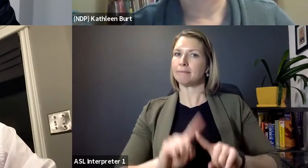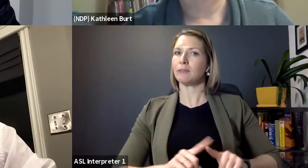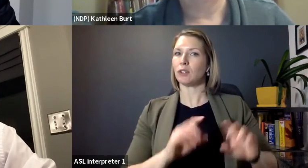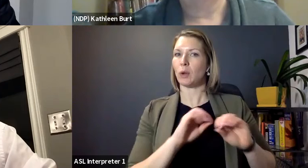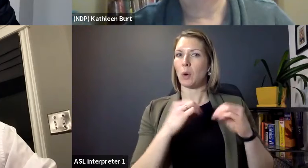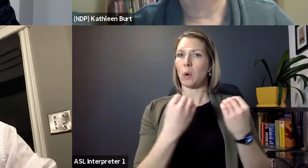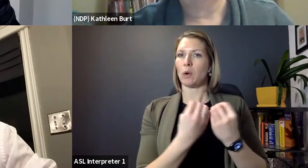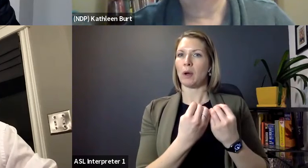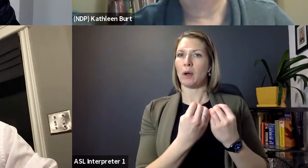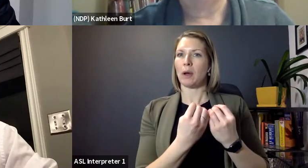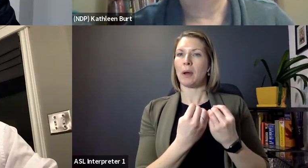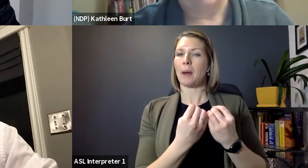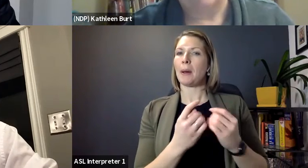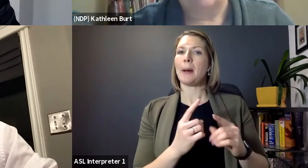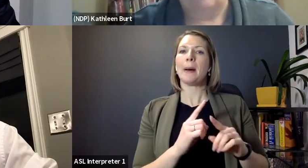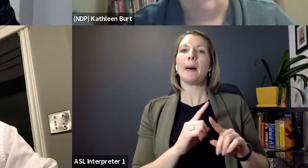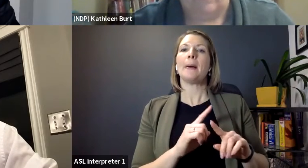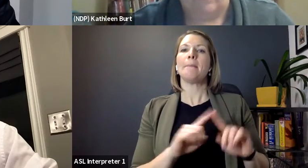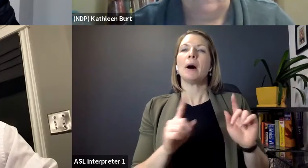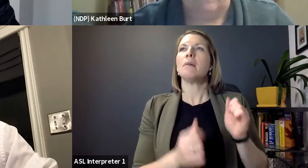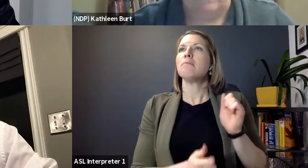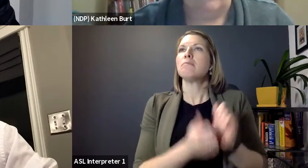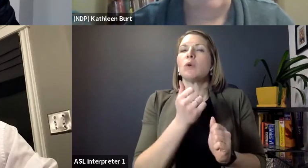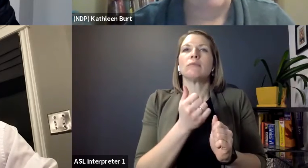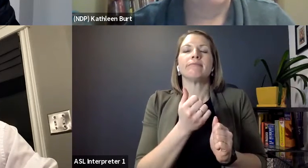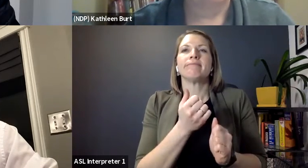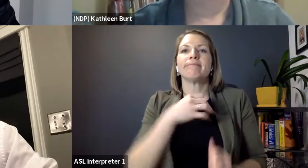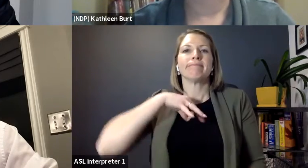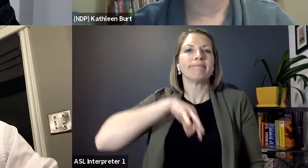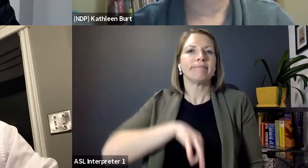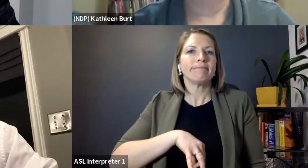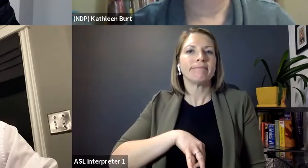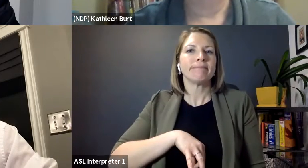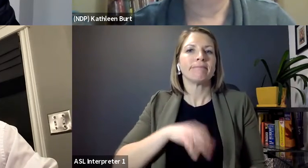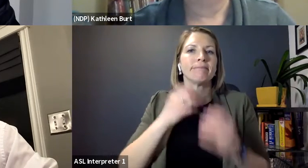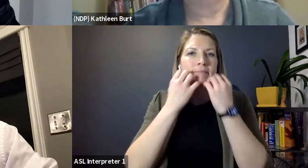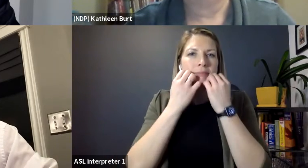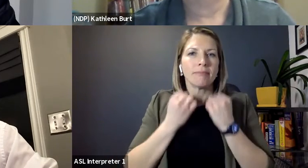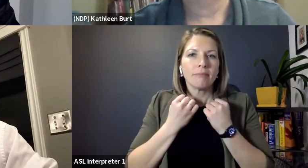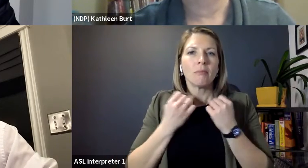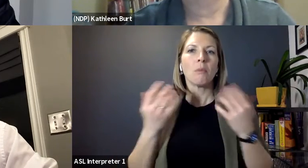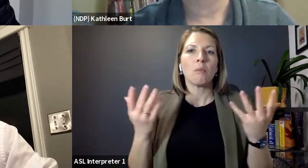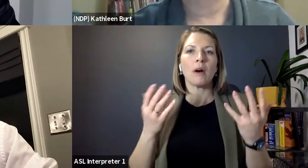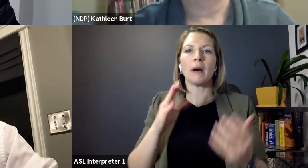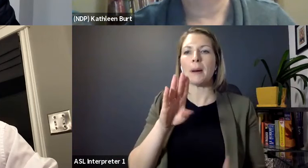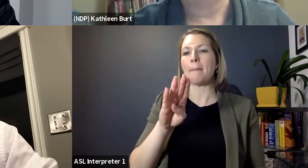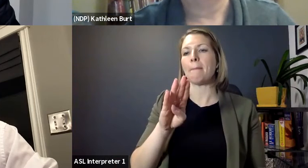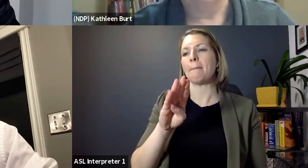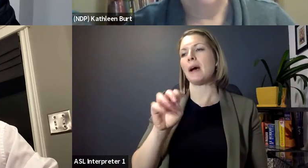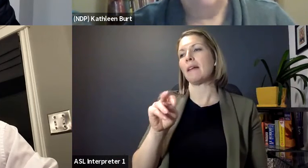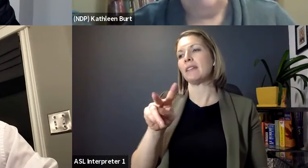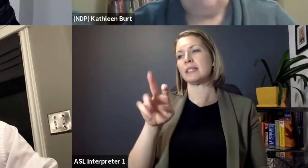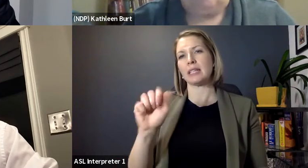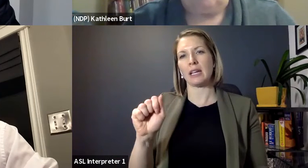influential organization that I belonged to on the Bonavista Peninsula was the Bonavista and Area Chamber of Commerce.